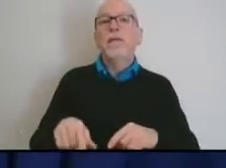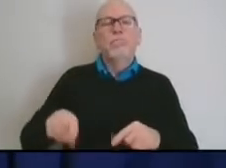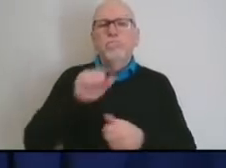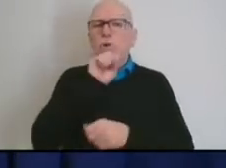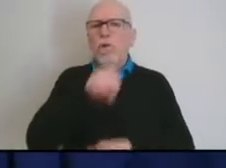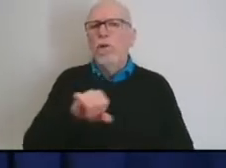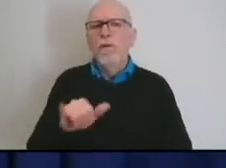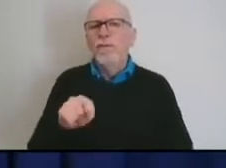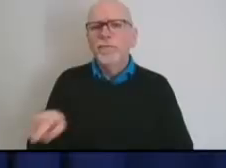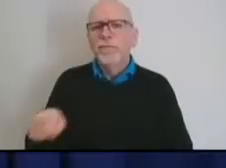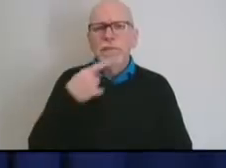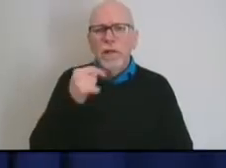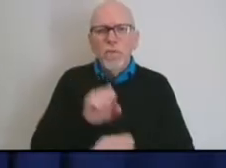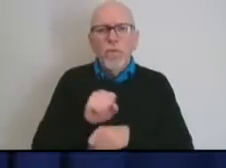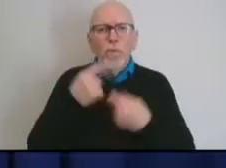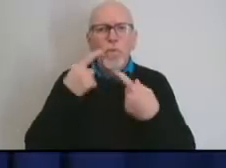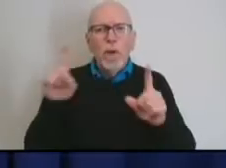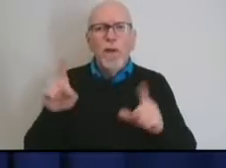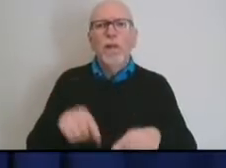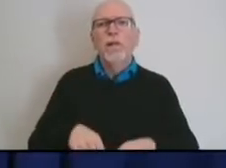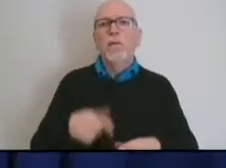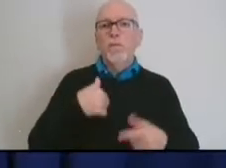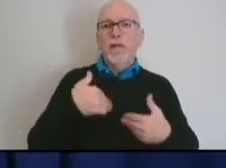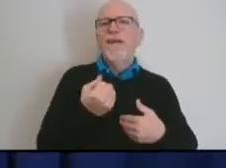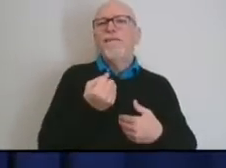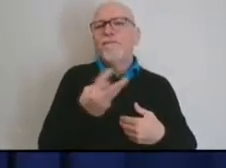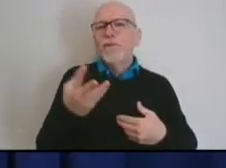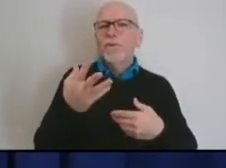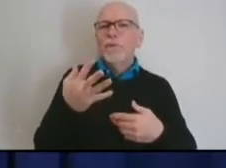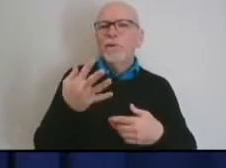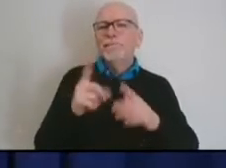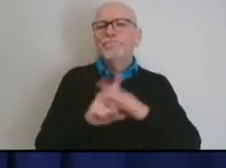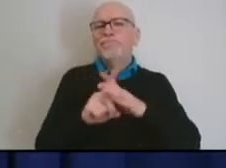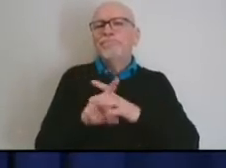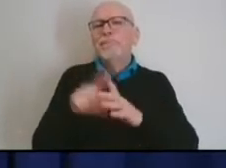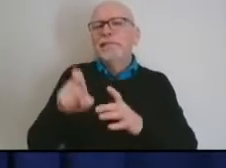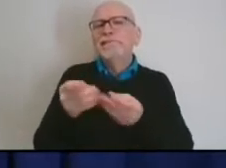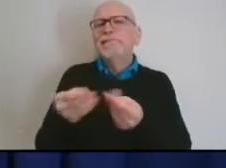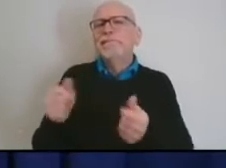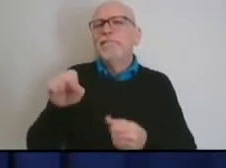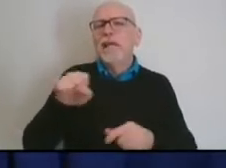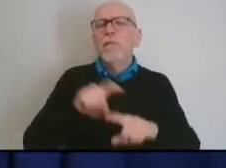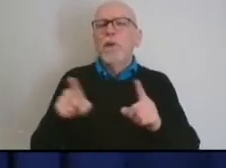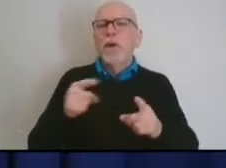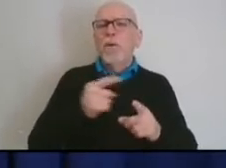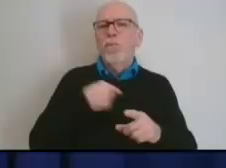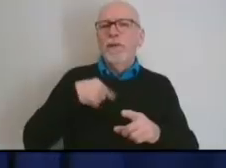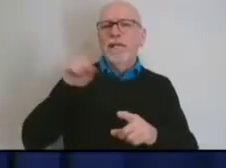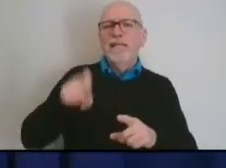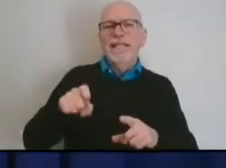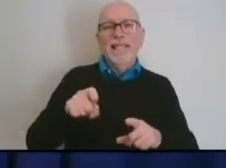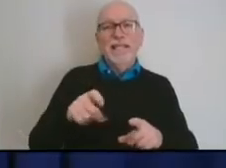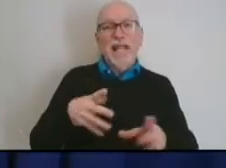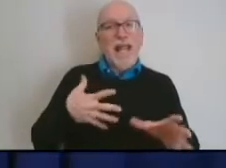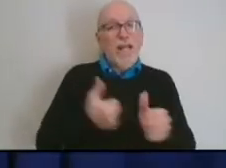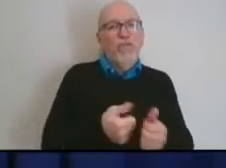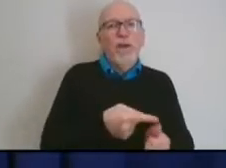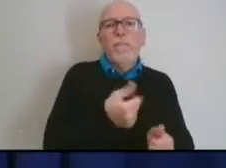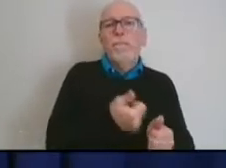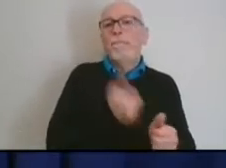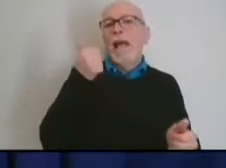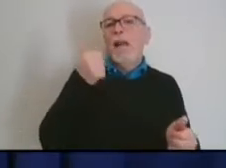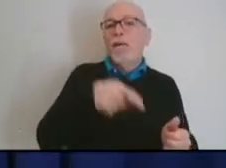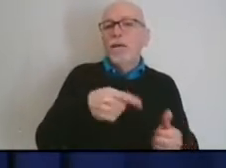it works well. We have a few kinks to work out, but what we need to do is get through this backlog of tickets and questions, but